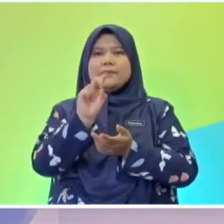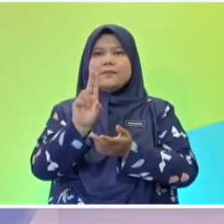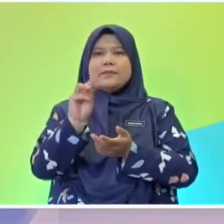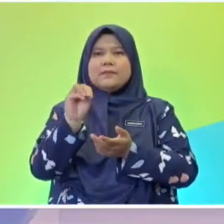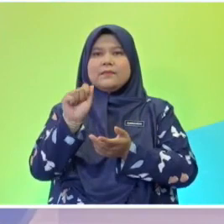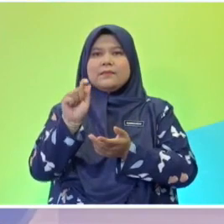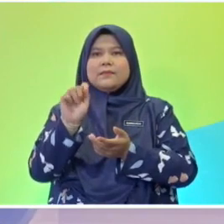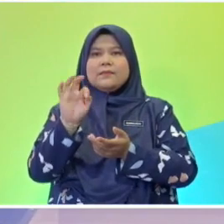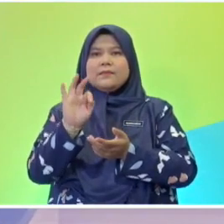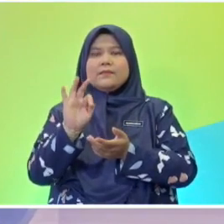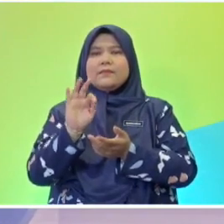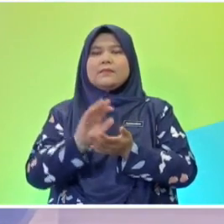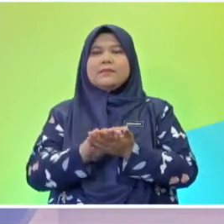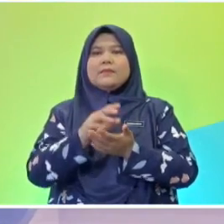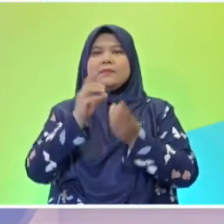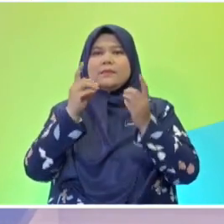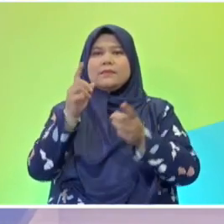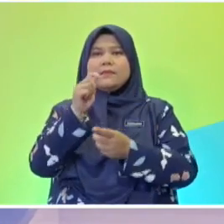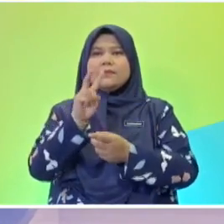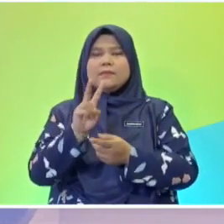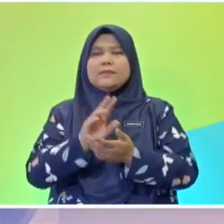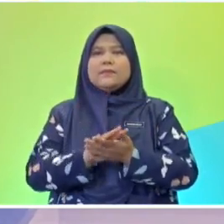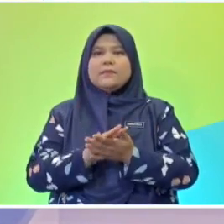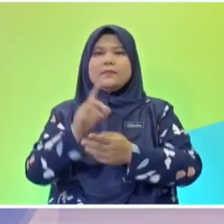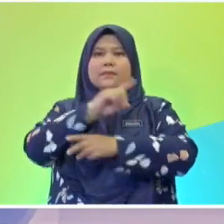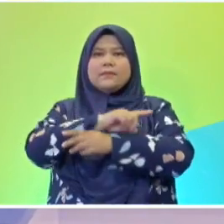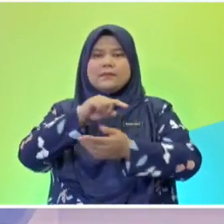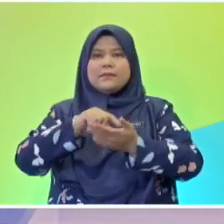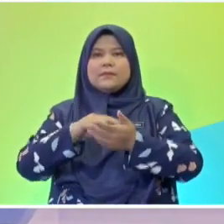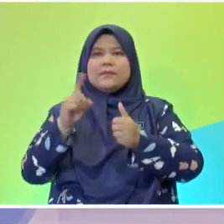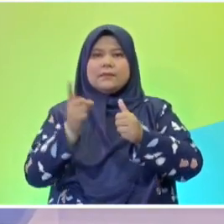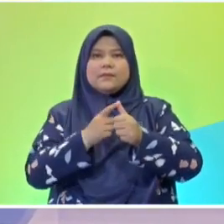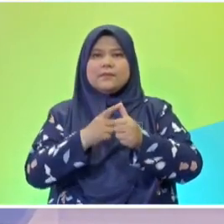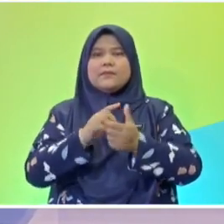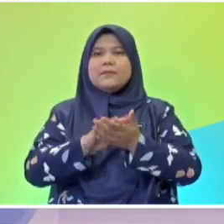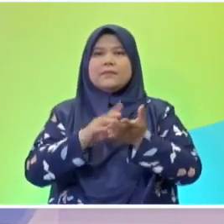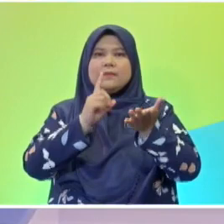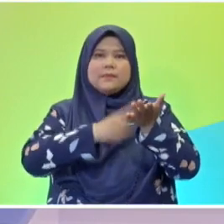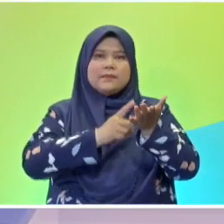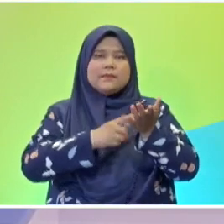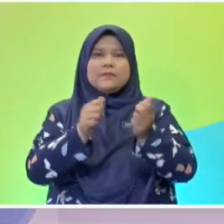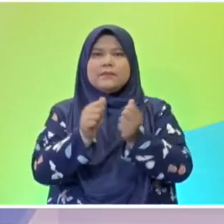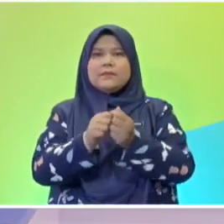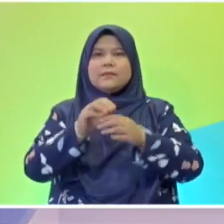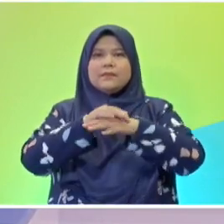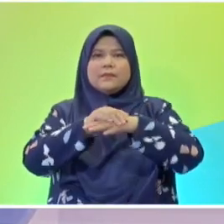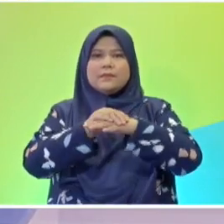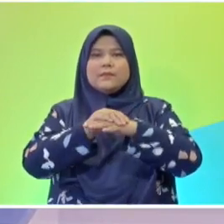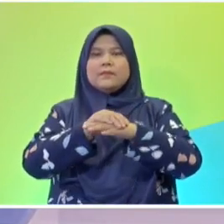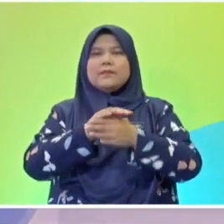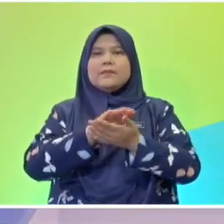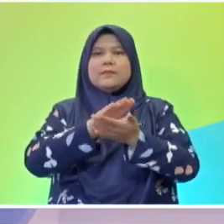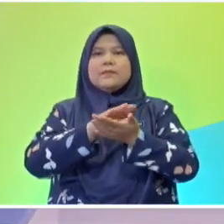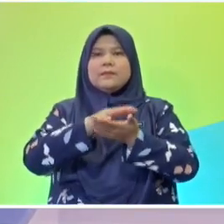EduwebTV KPM, and today is our very first time where we will be discussing Bahasa Inggeris Menengah Rendah, and